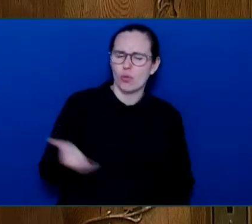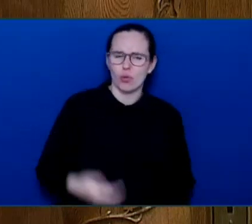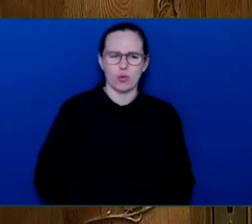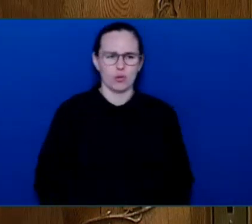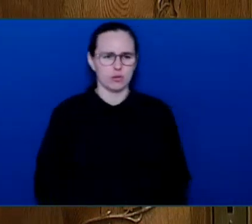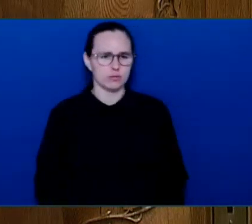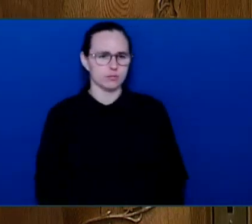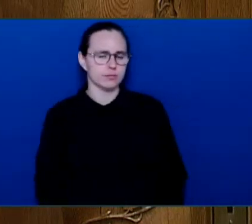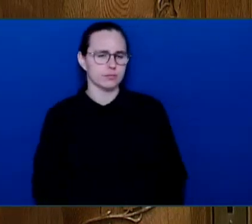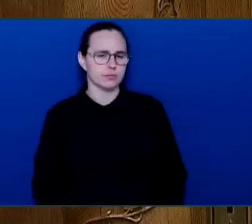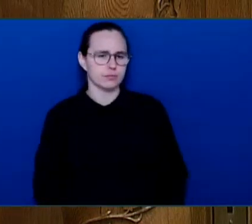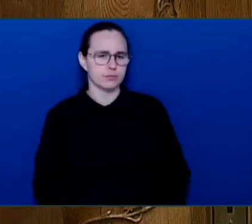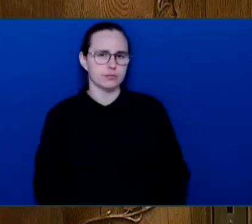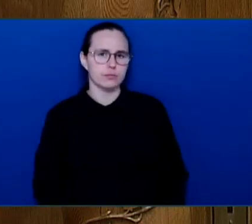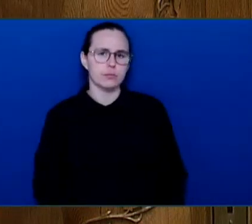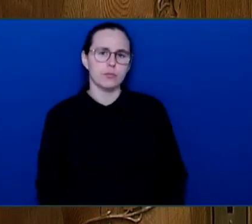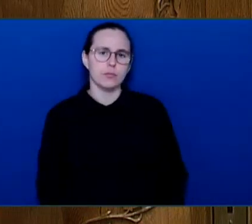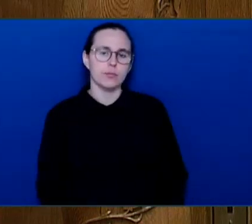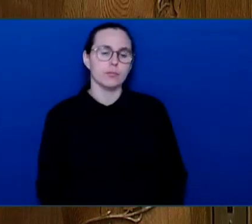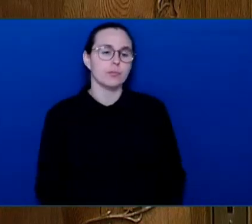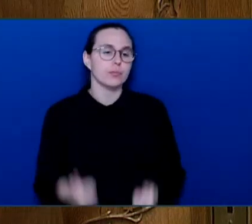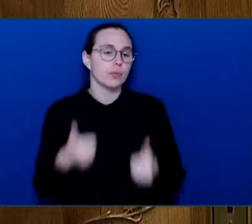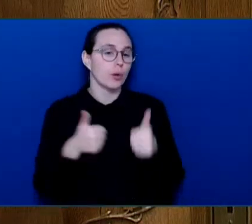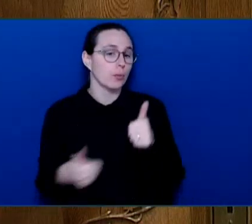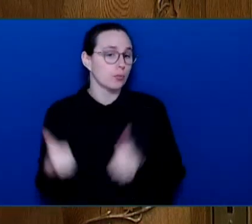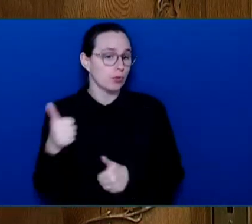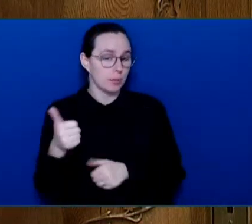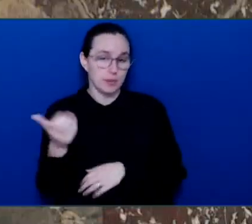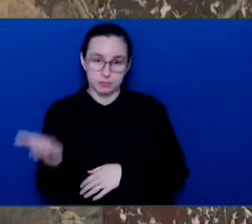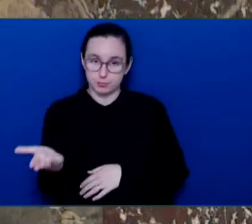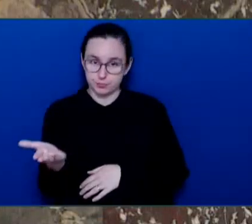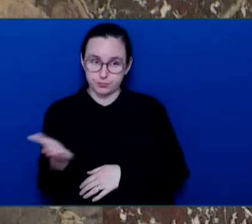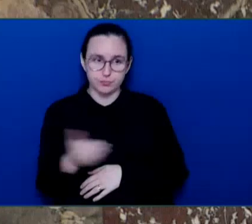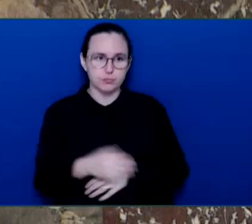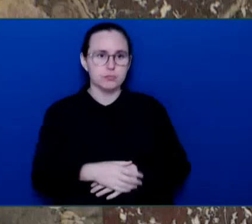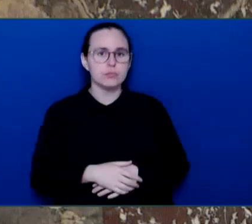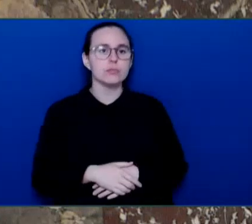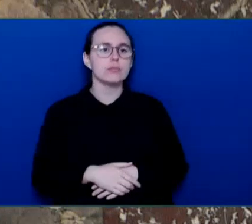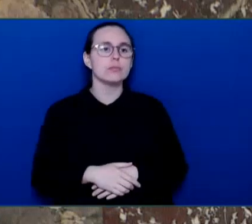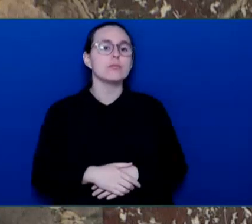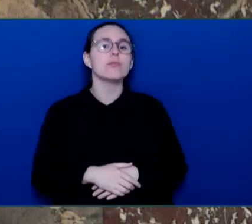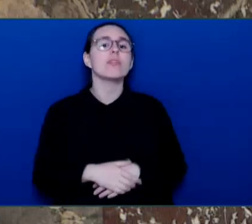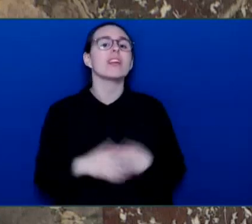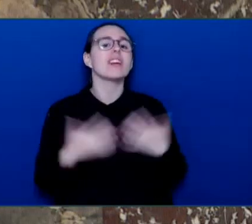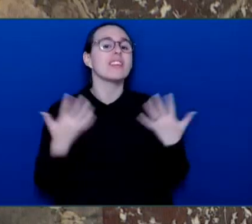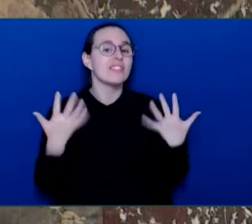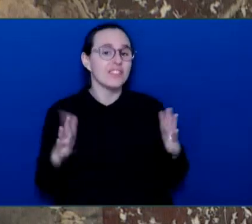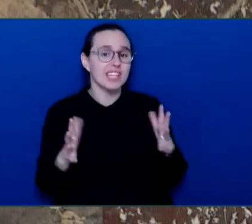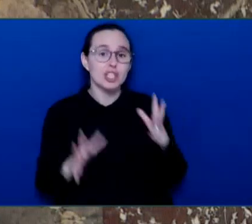Premier. Honourable Speaker, we added 47,300 jobs so far this year.